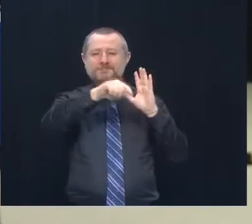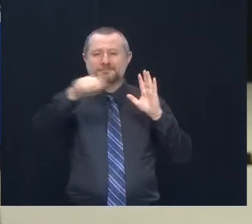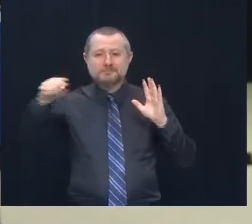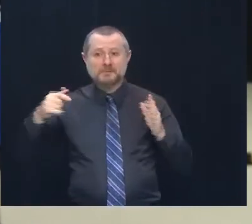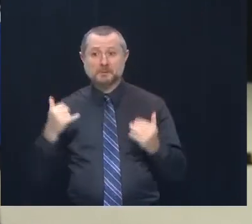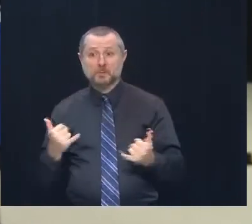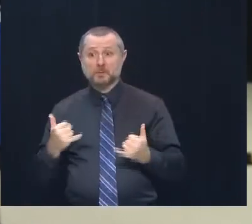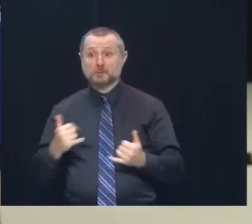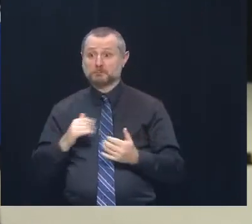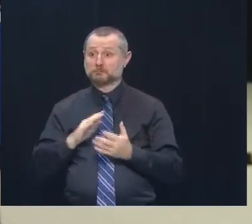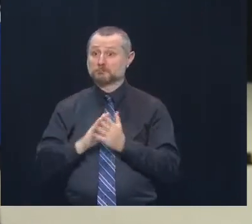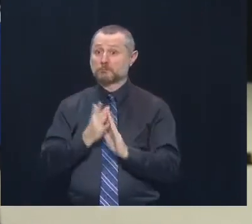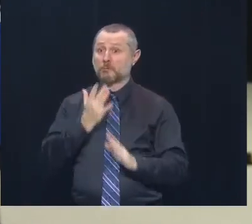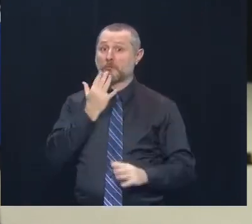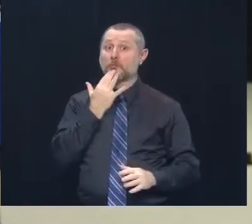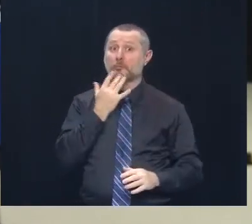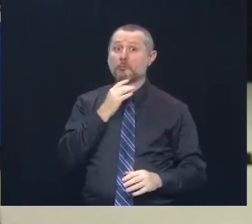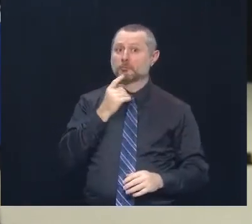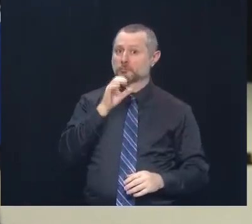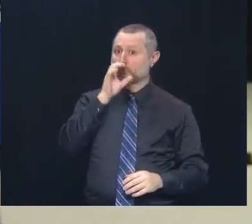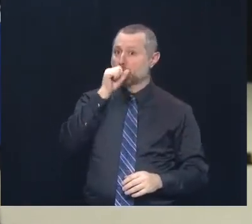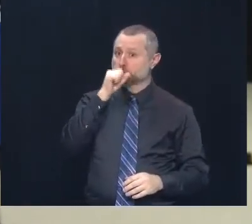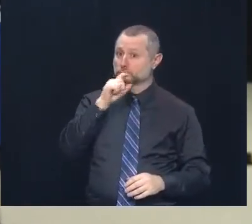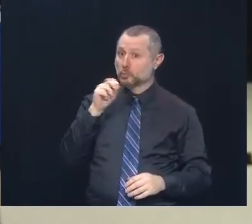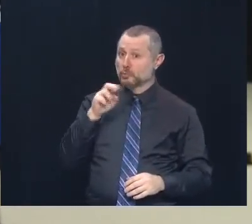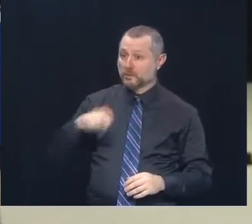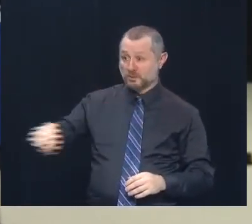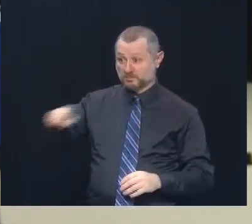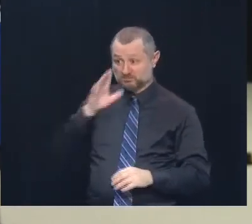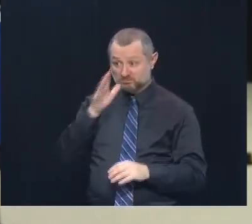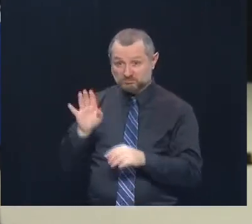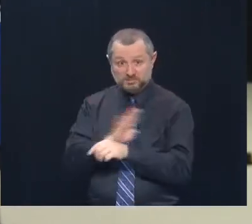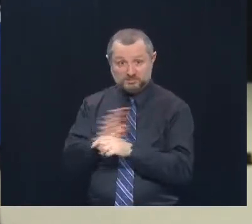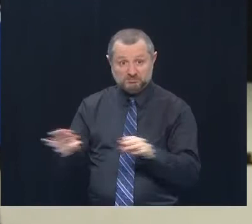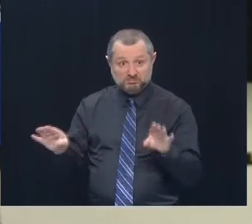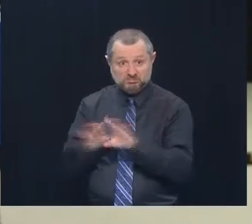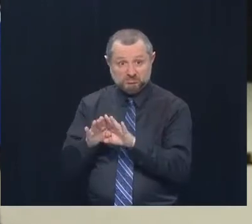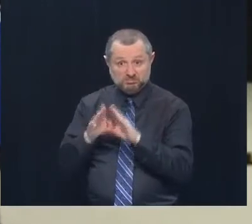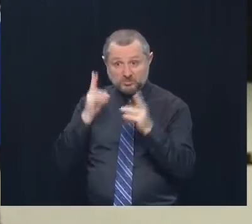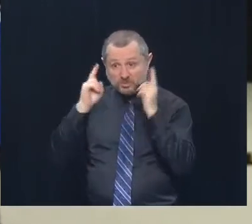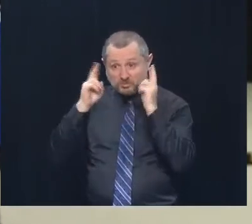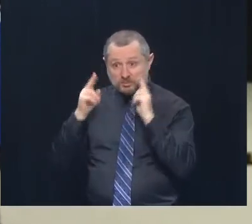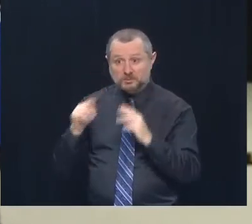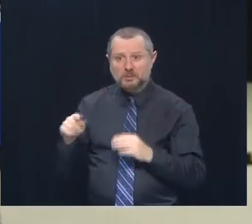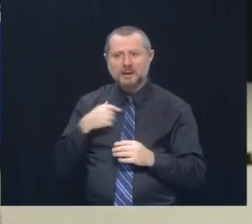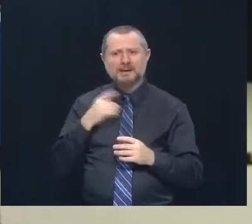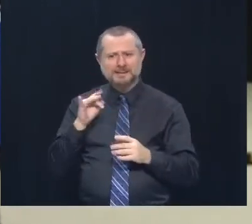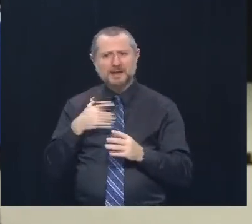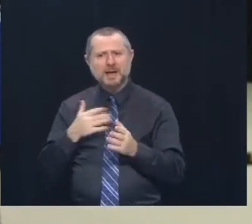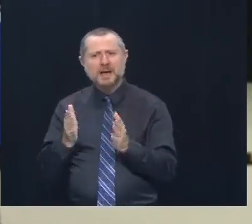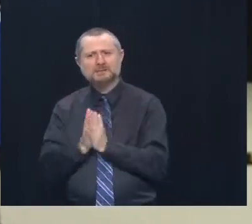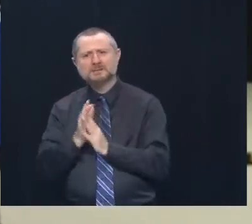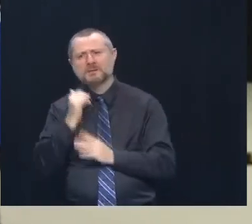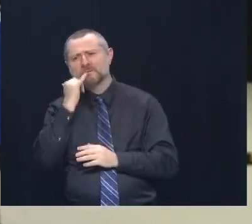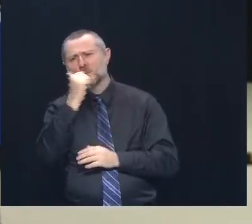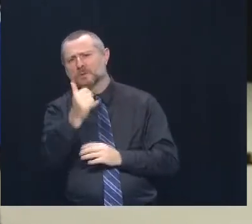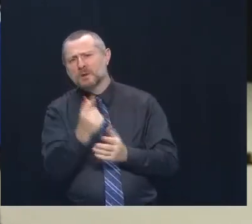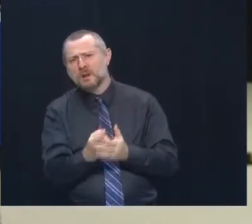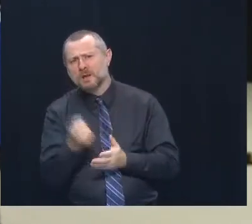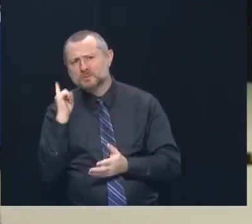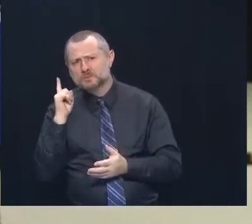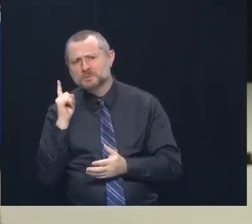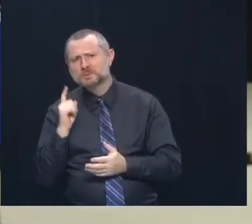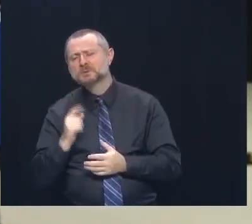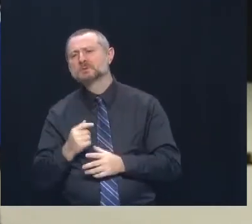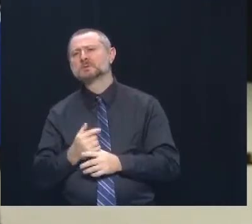right here, those are the people most impacted by the new restrictions. I asked you about this on a phone call last week, and you pointed to national